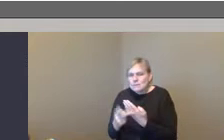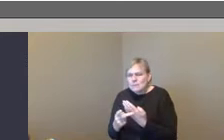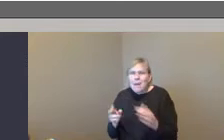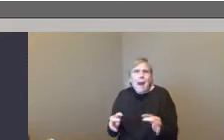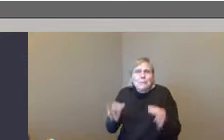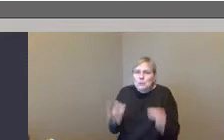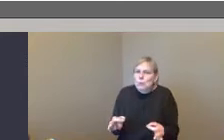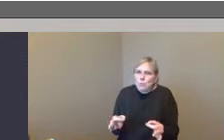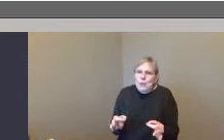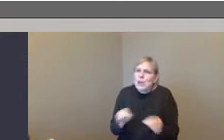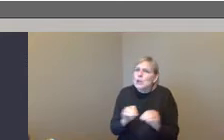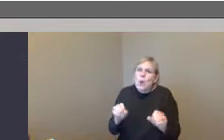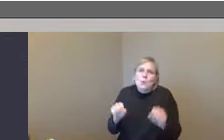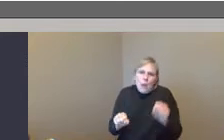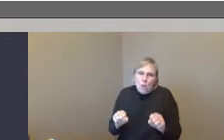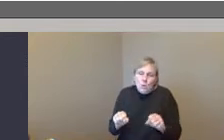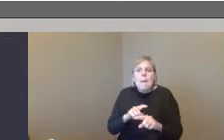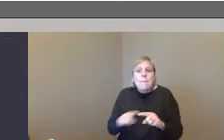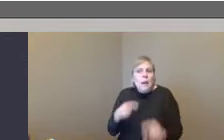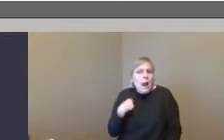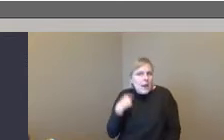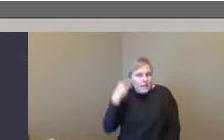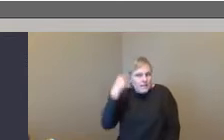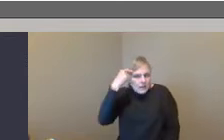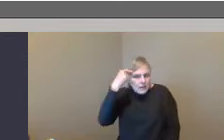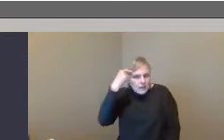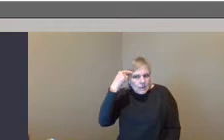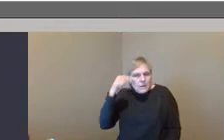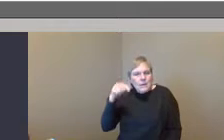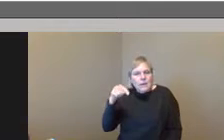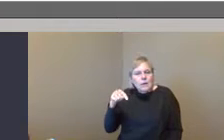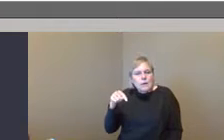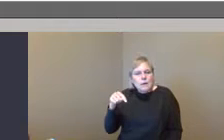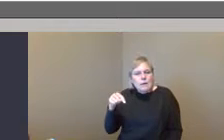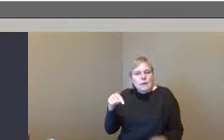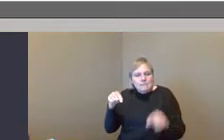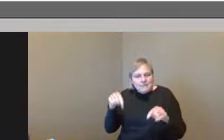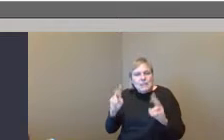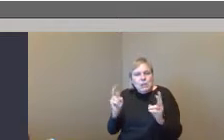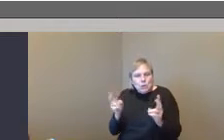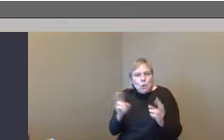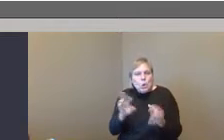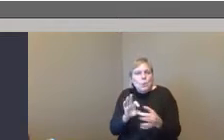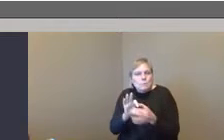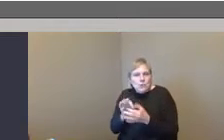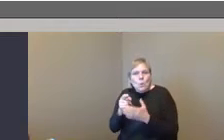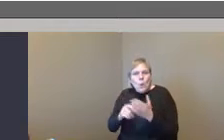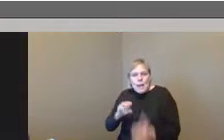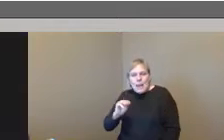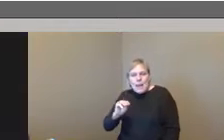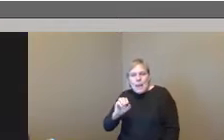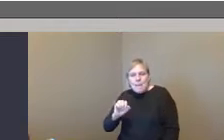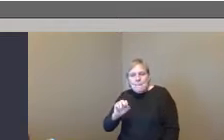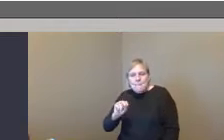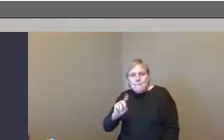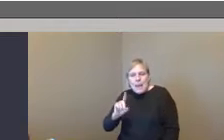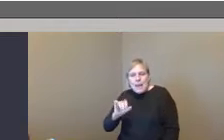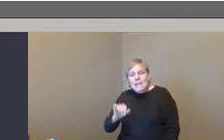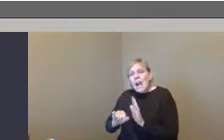Absolutely, no doubt about it. But I think this issue kind of goes back to what Mandy was